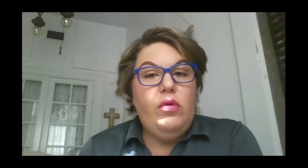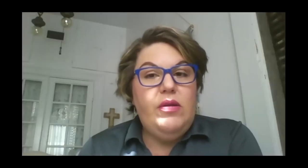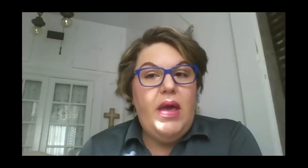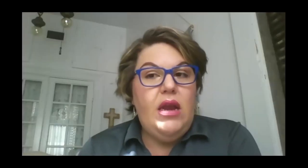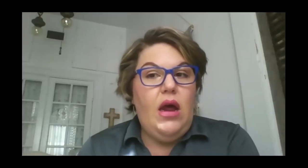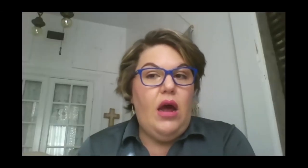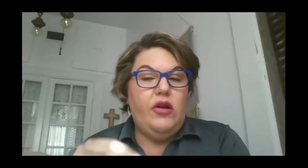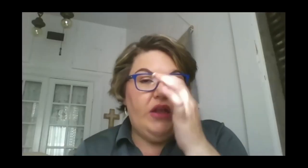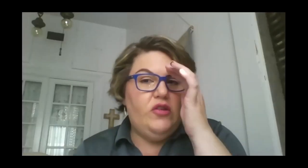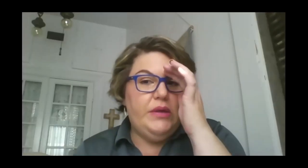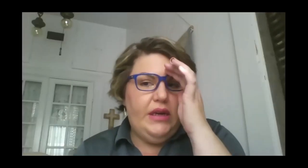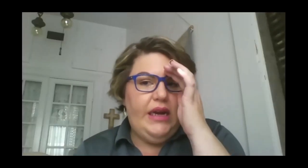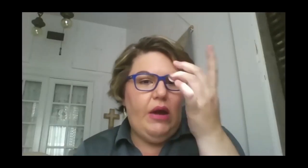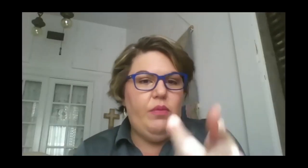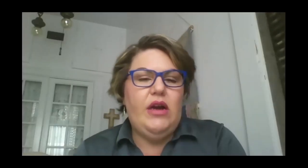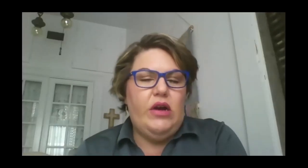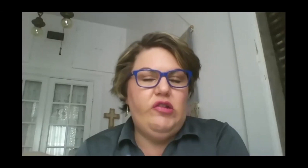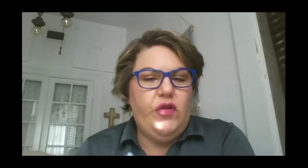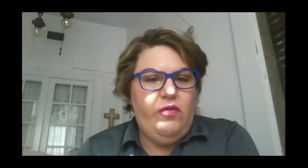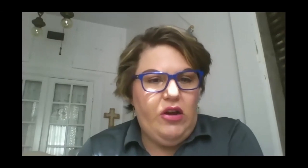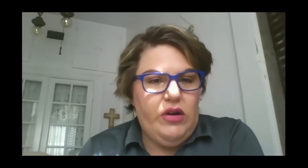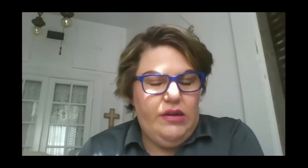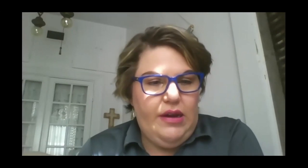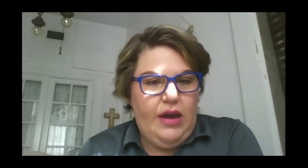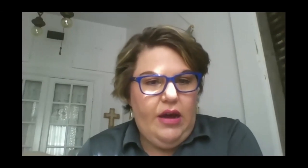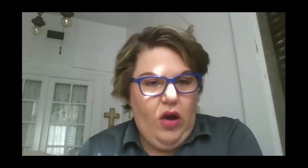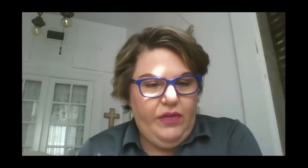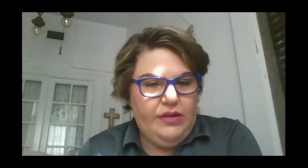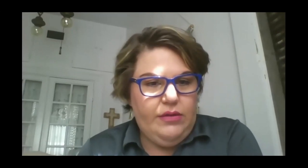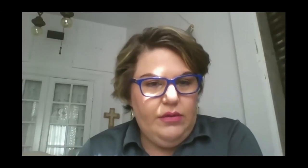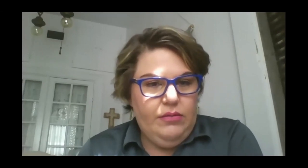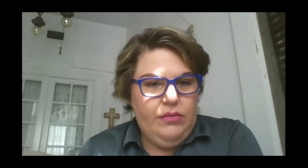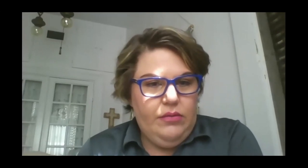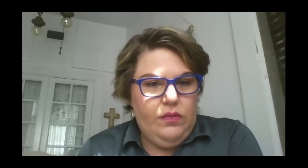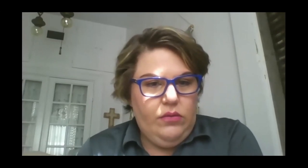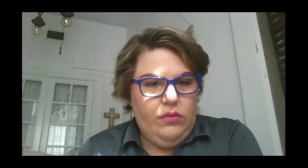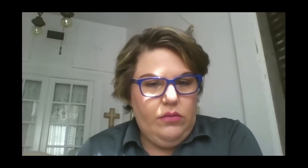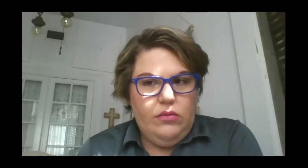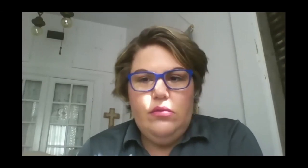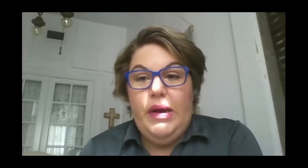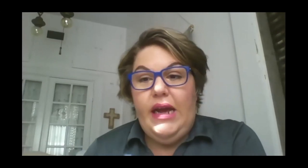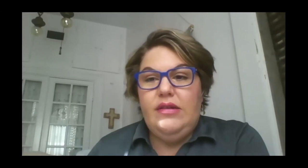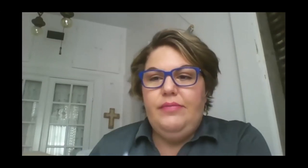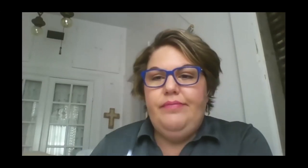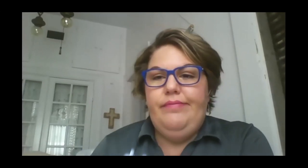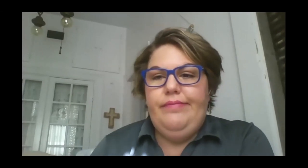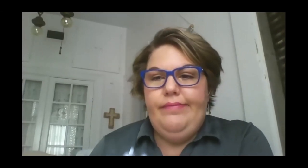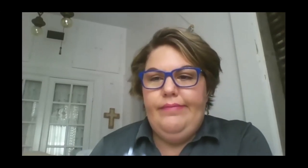That would depend on your eligibility, and that would be a question for the Veterans Office. Okay. But yes.